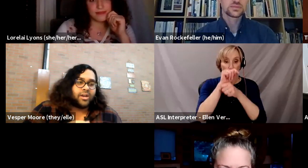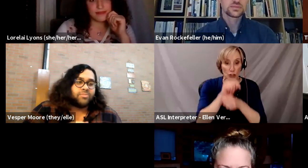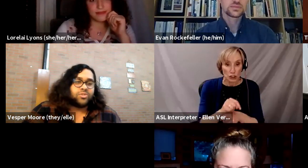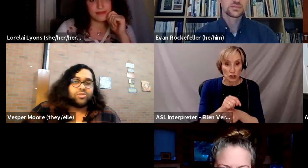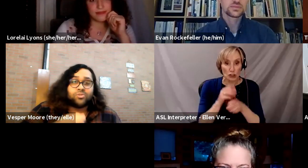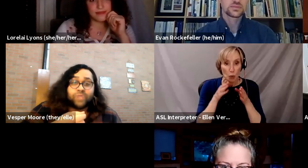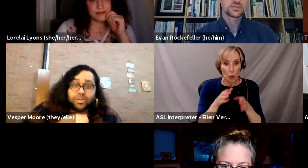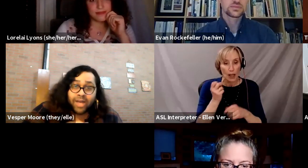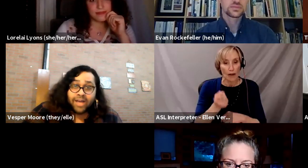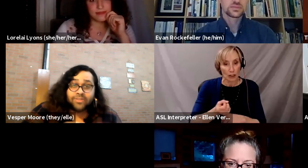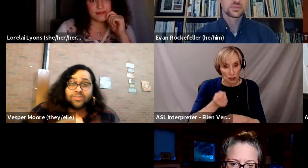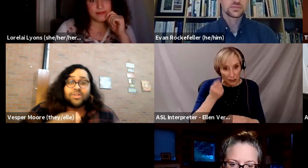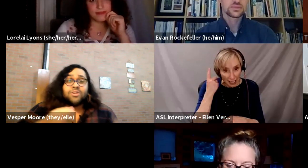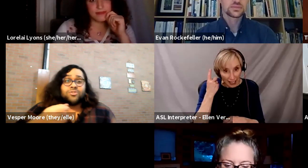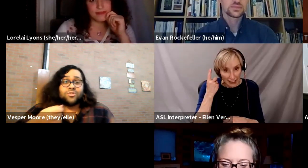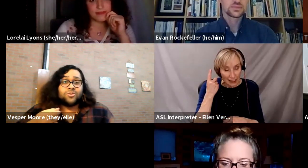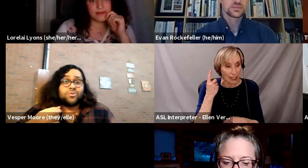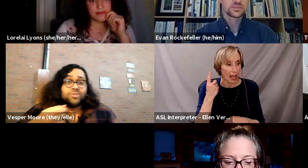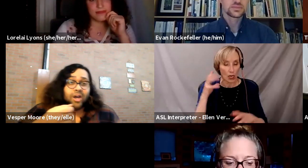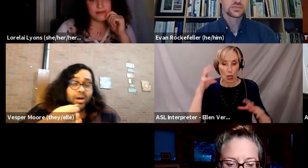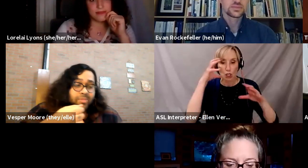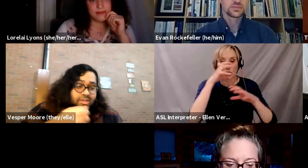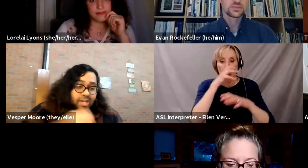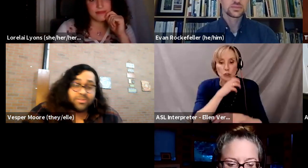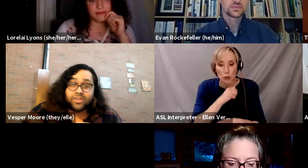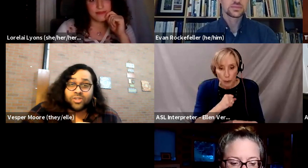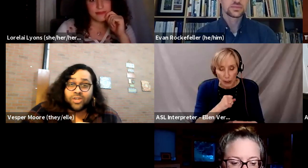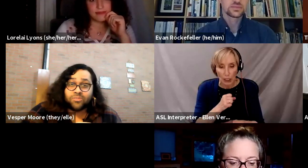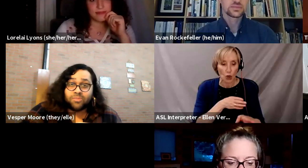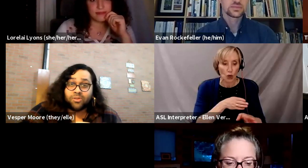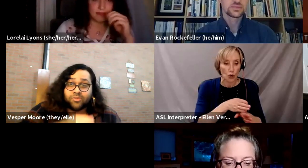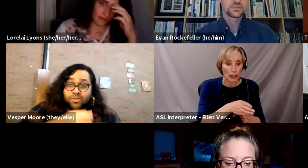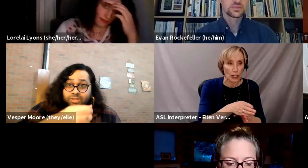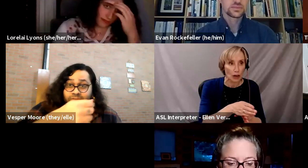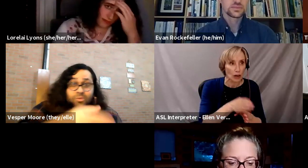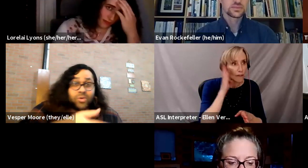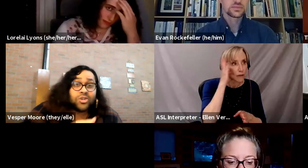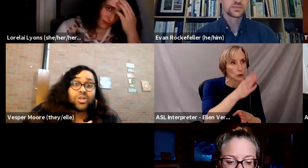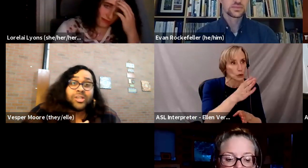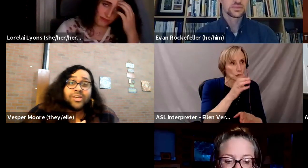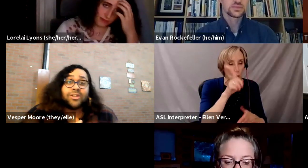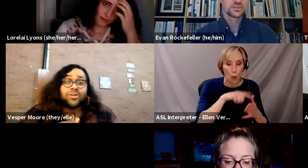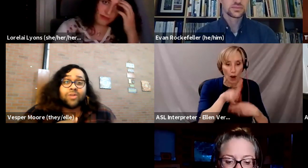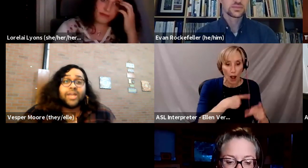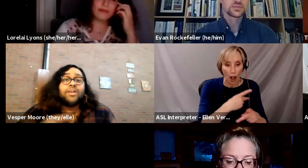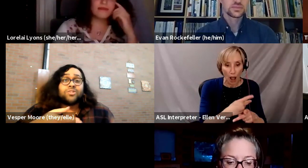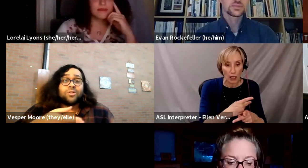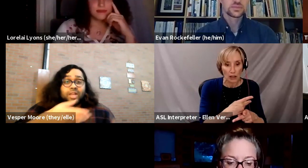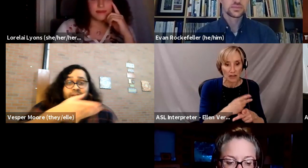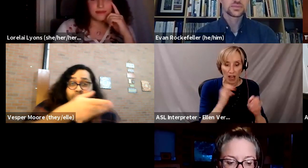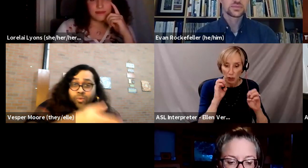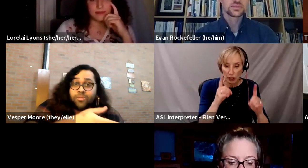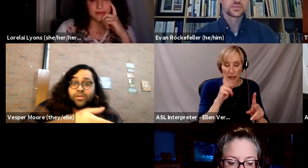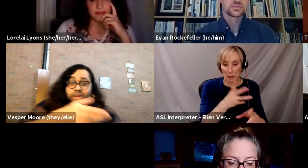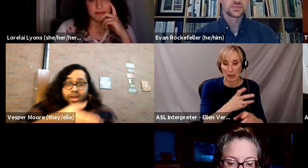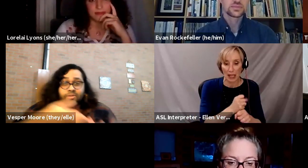when it comes to career paths, to the types of education people are receiving vocationally, right? So